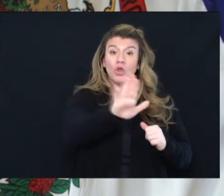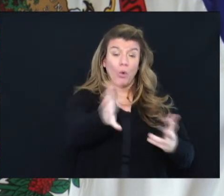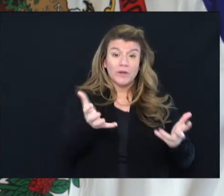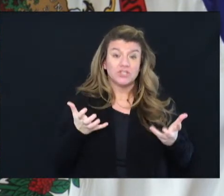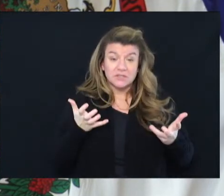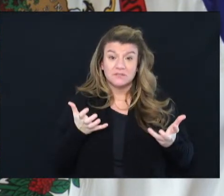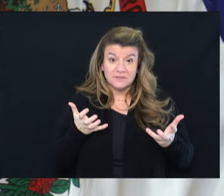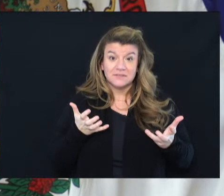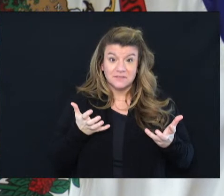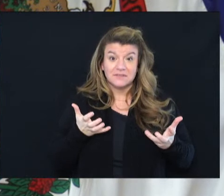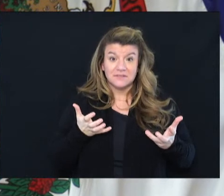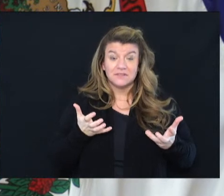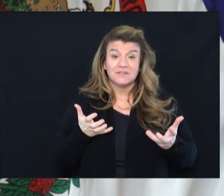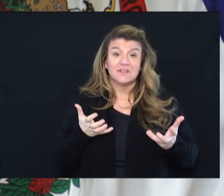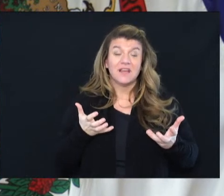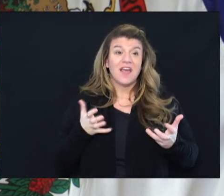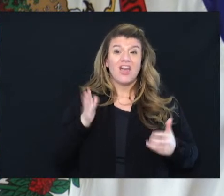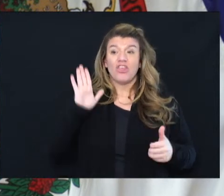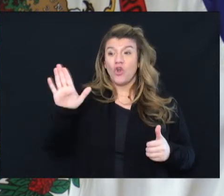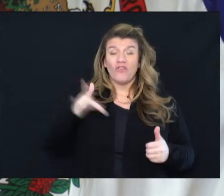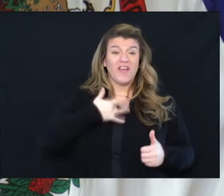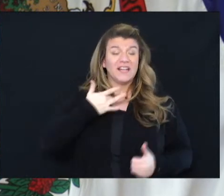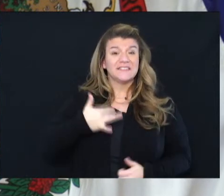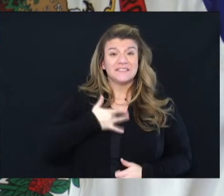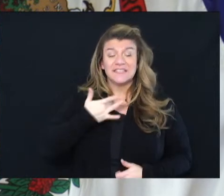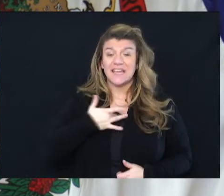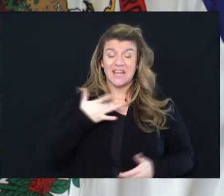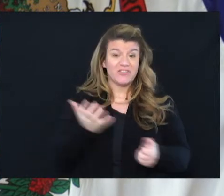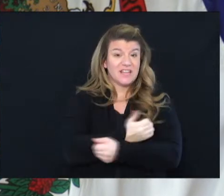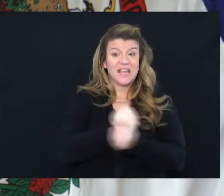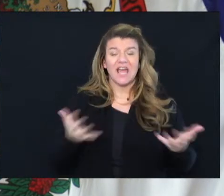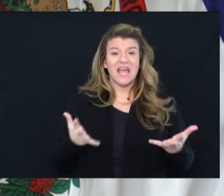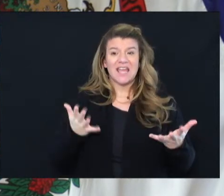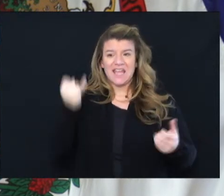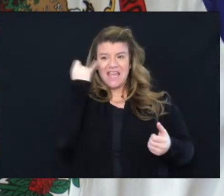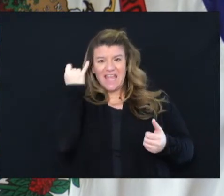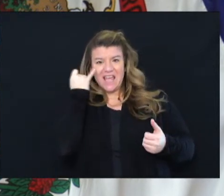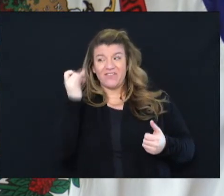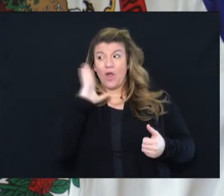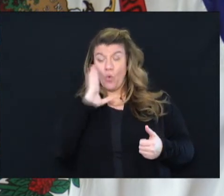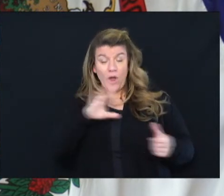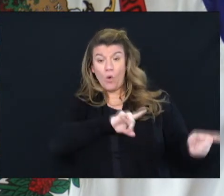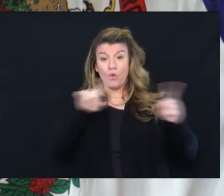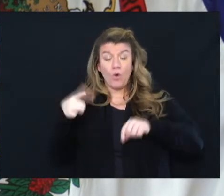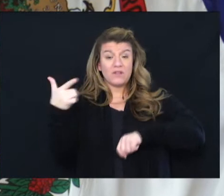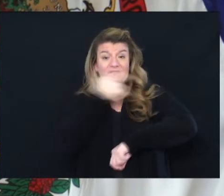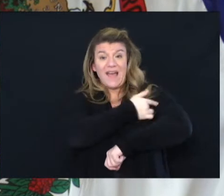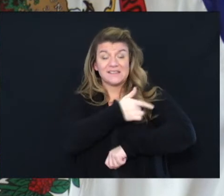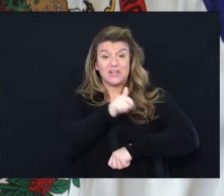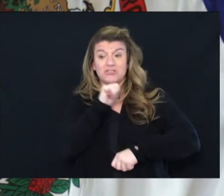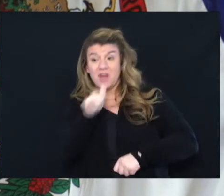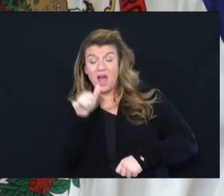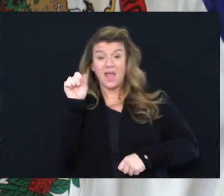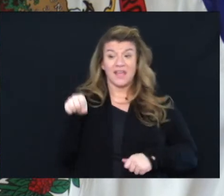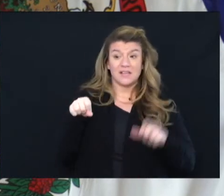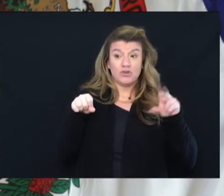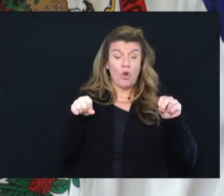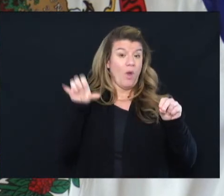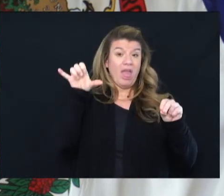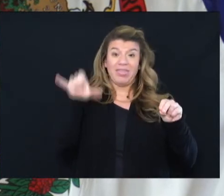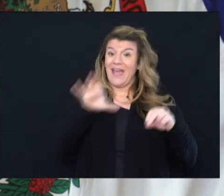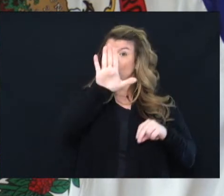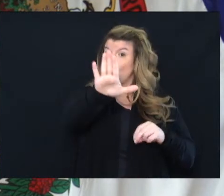and their feelings and everything about whether or not they're going to get vaccinated or not. I think that ought to be their